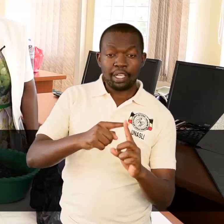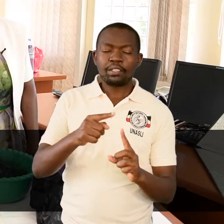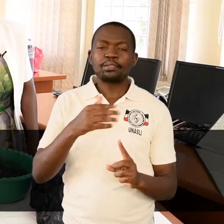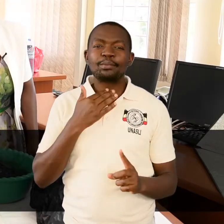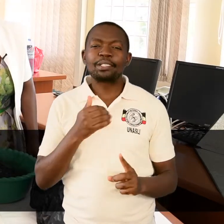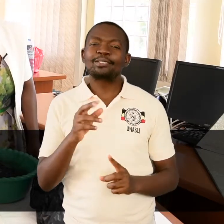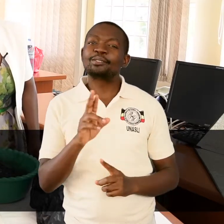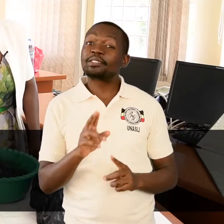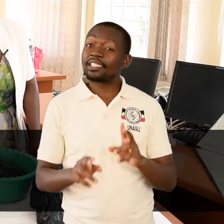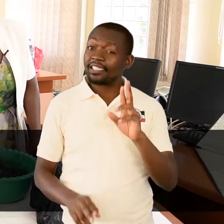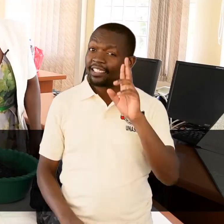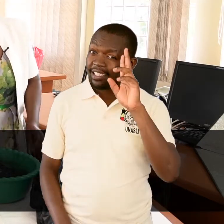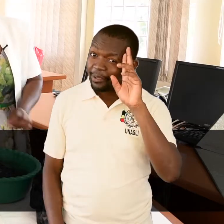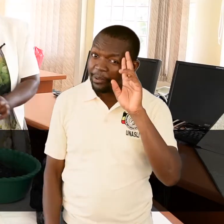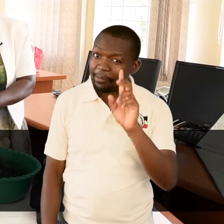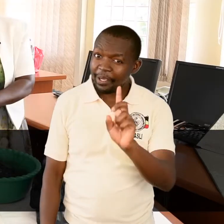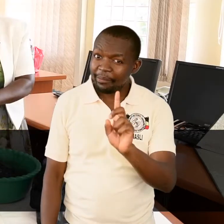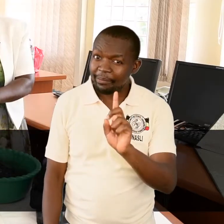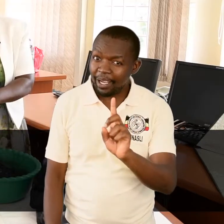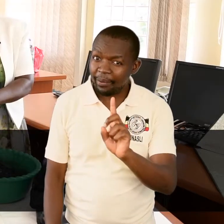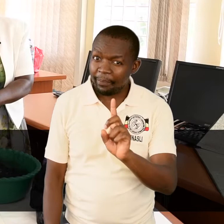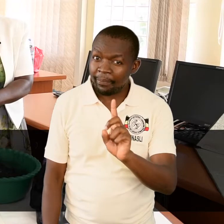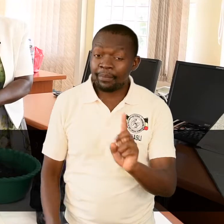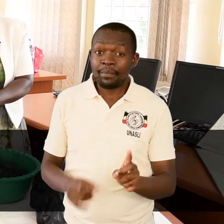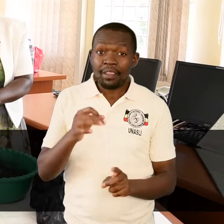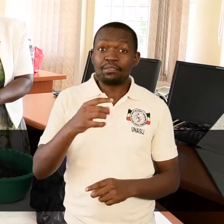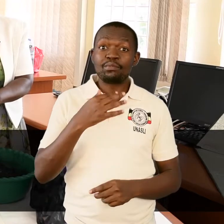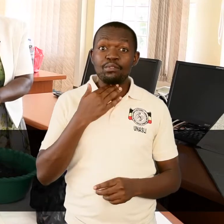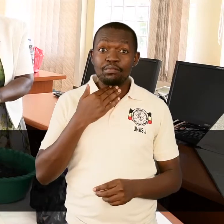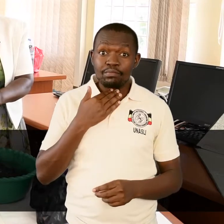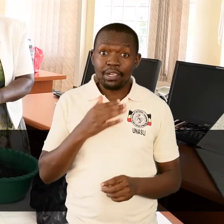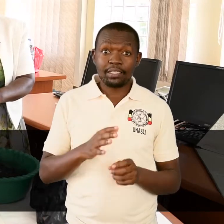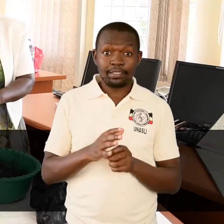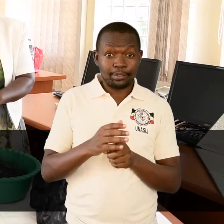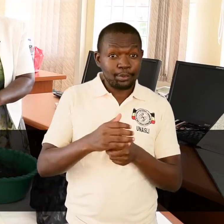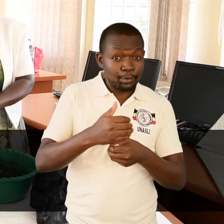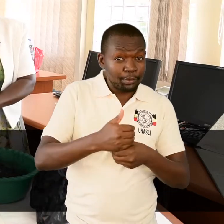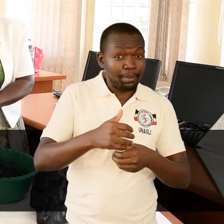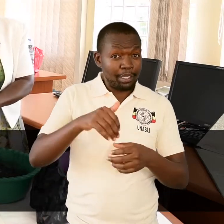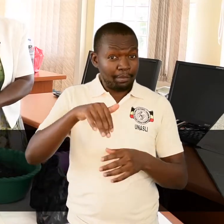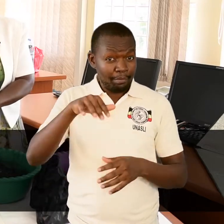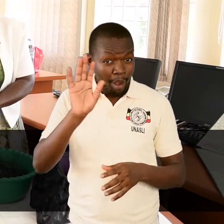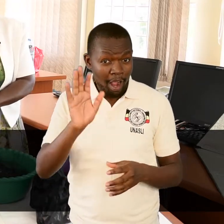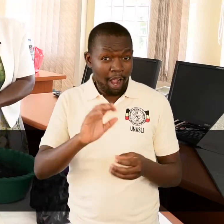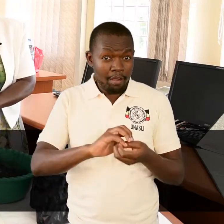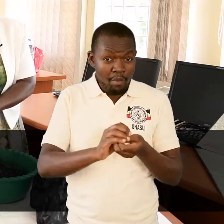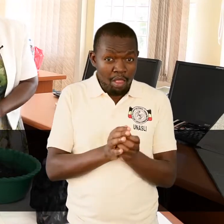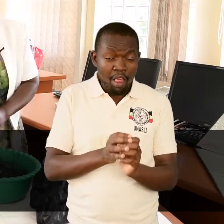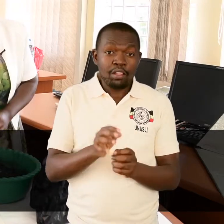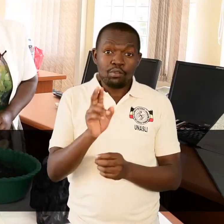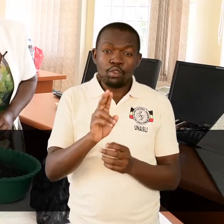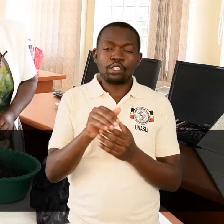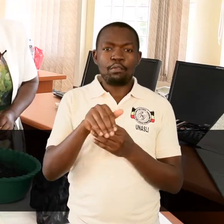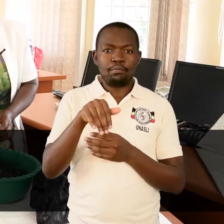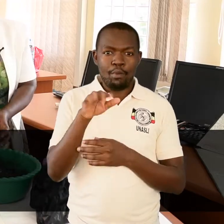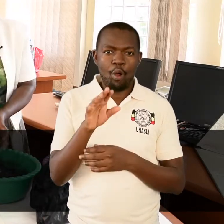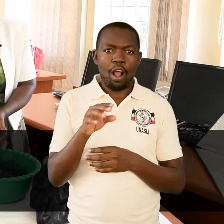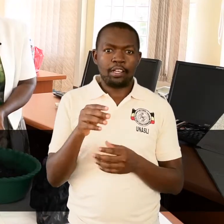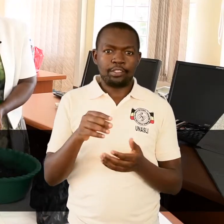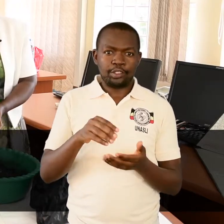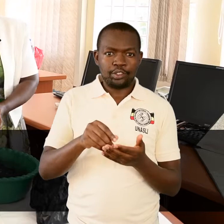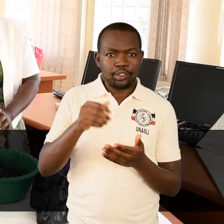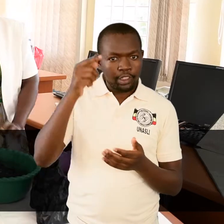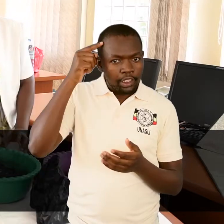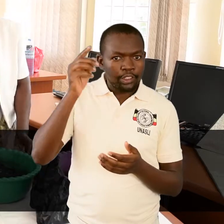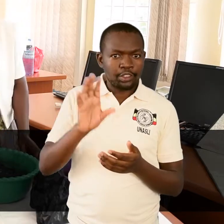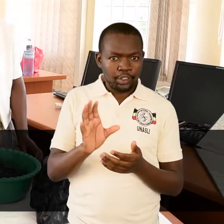use. Remember, if you want to make more briquettes, use more charcoal dust and more